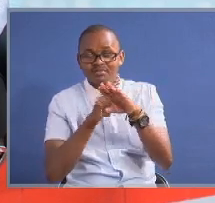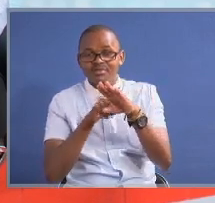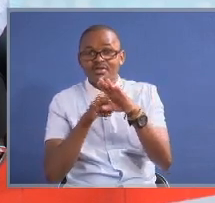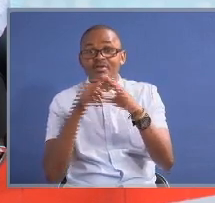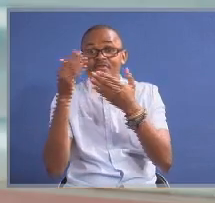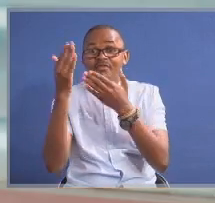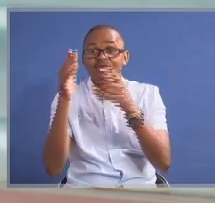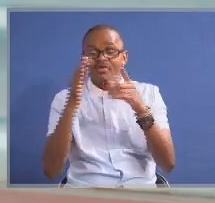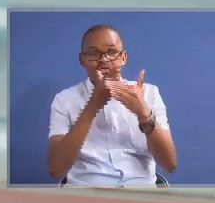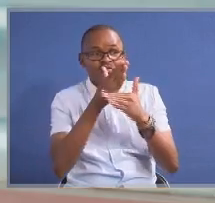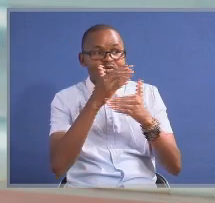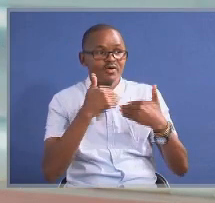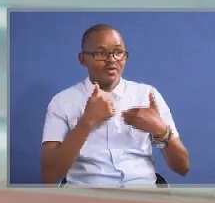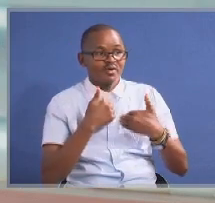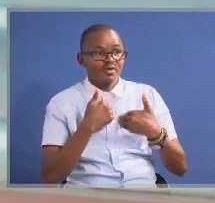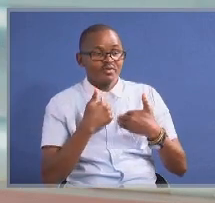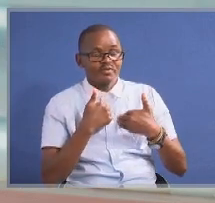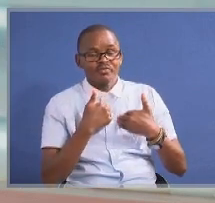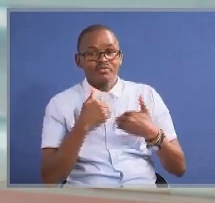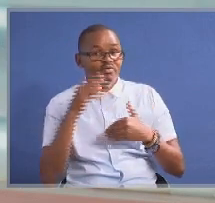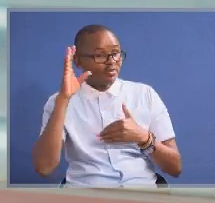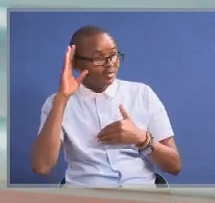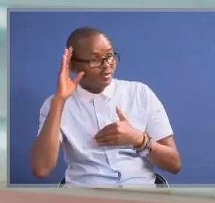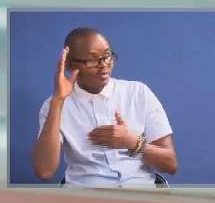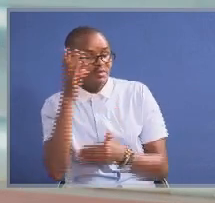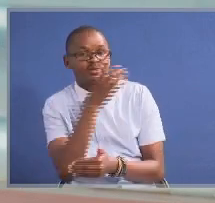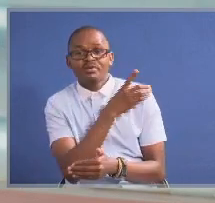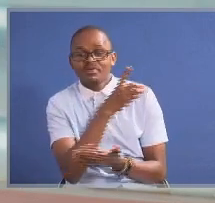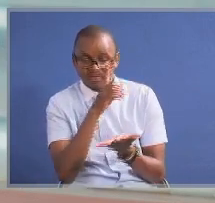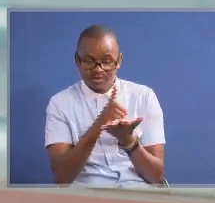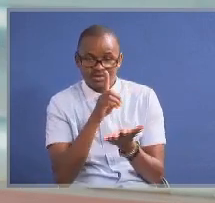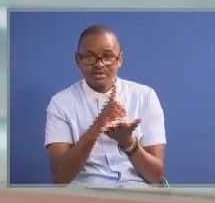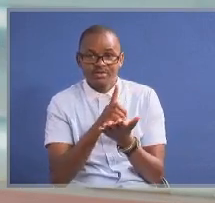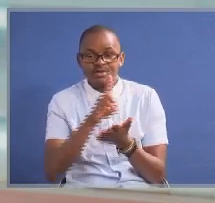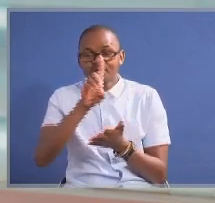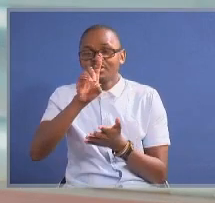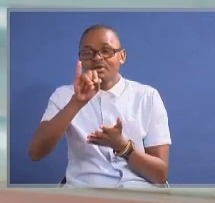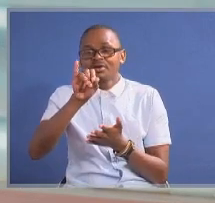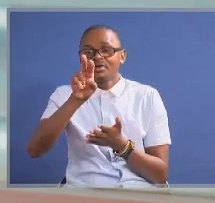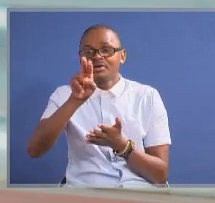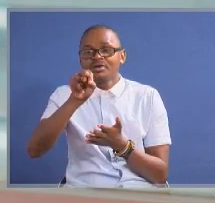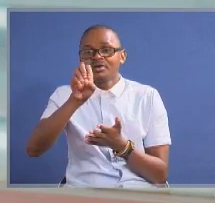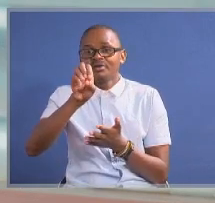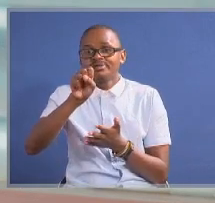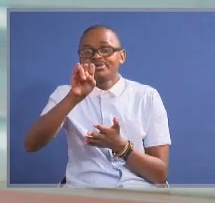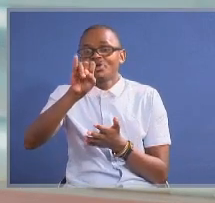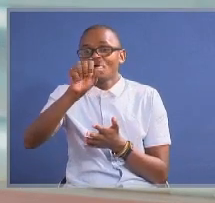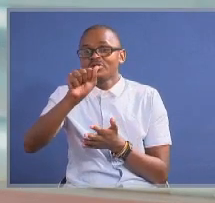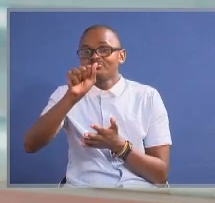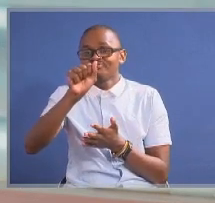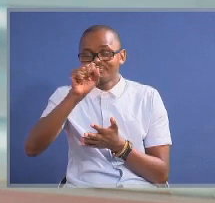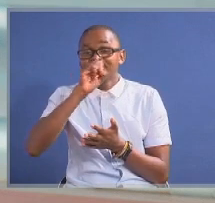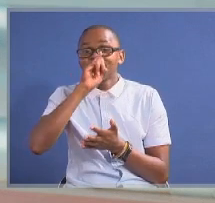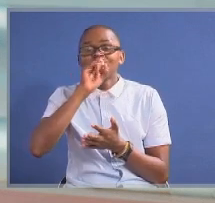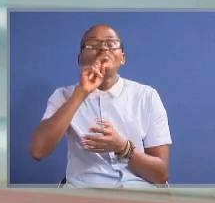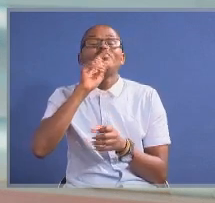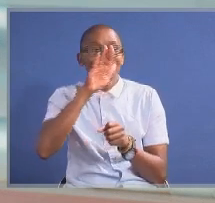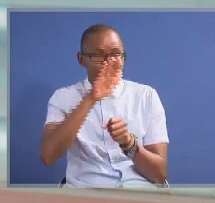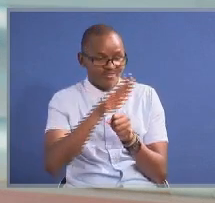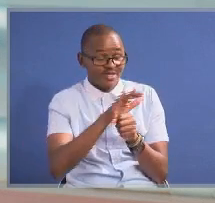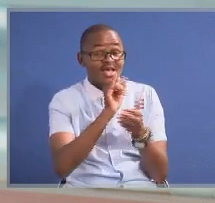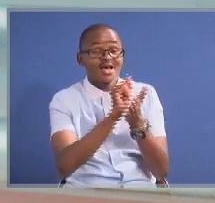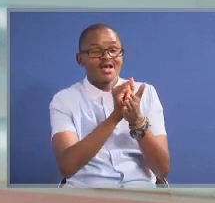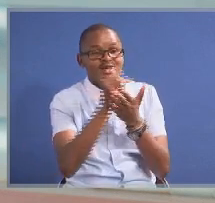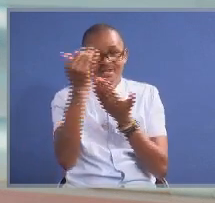there's hope, all through we have, you know, heard from Dr. Dionisio. He has mentioned it's promising. There is